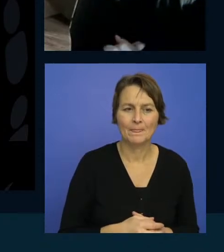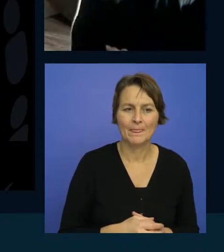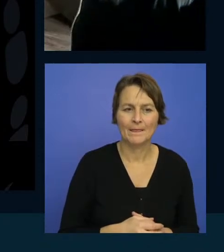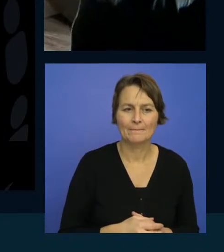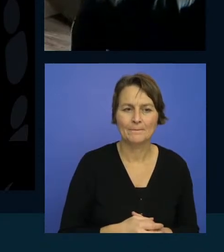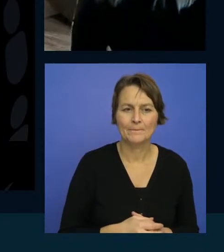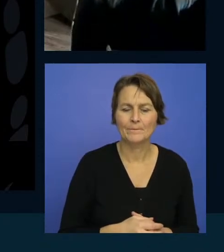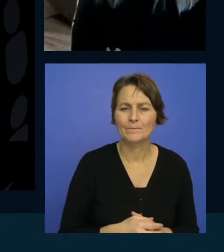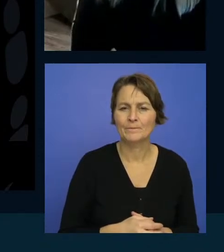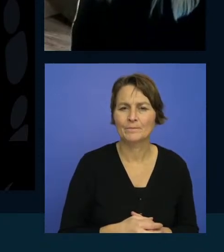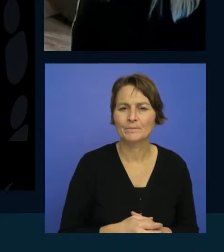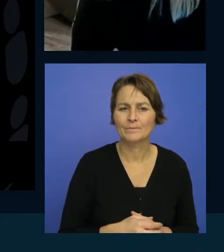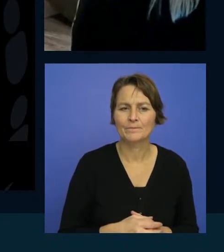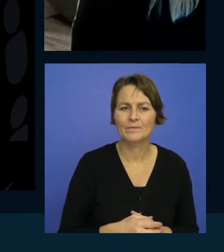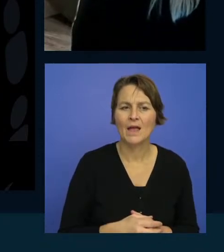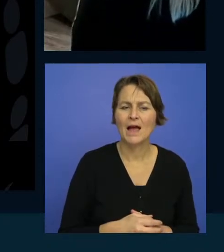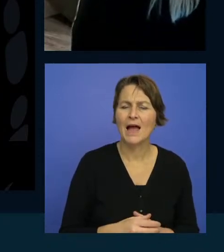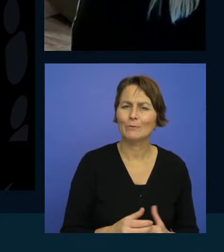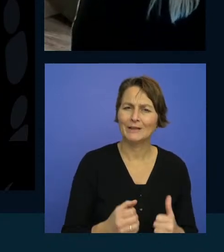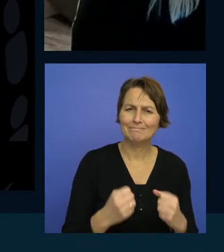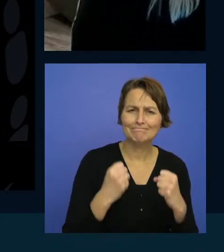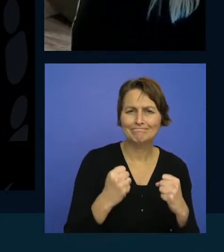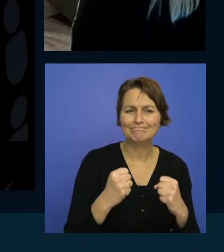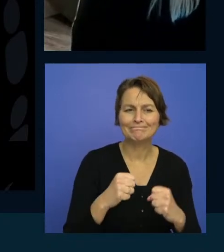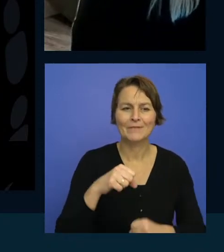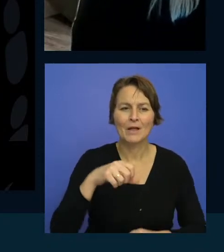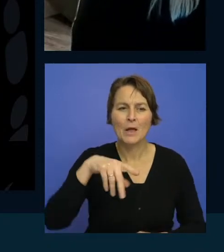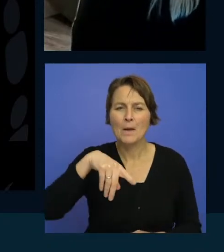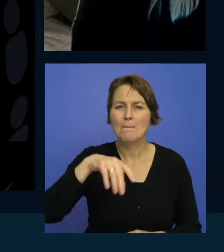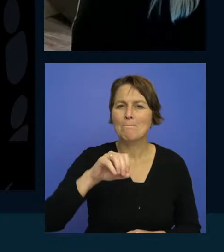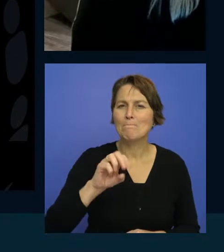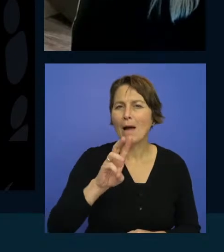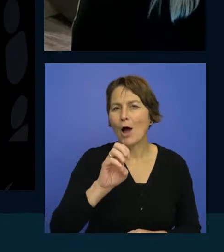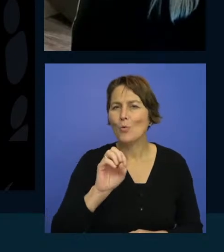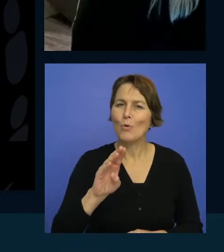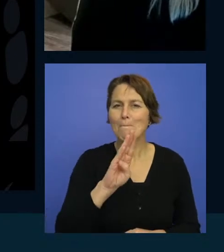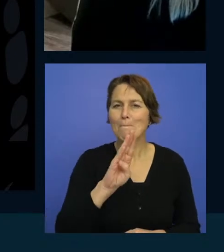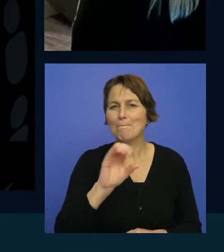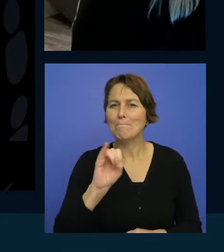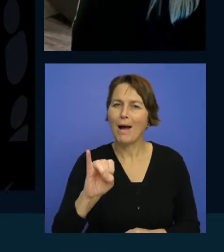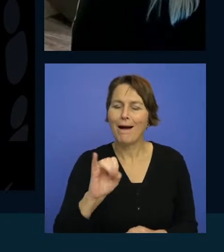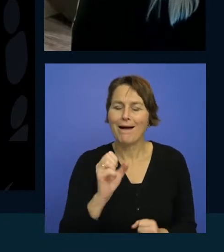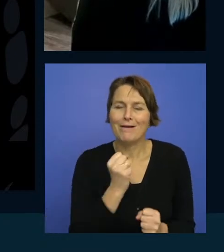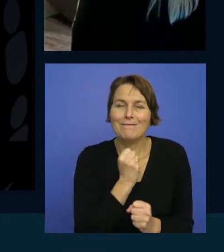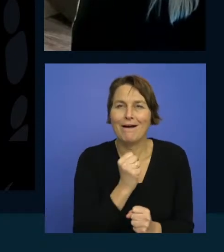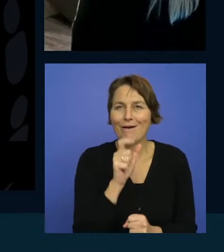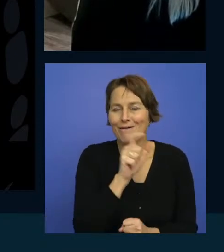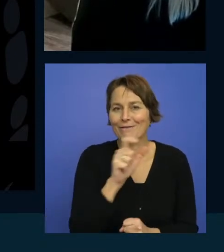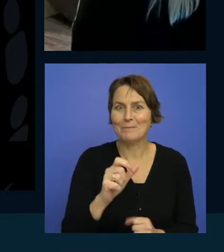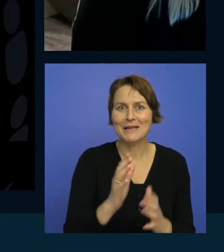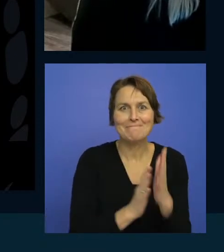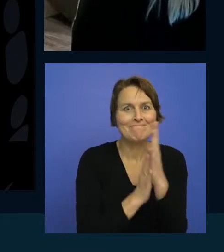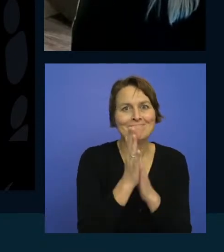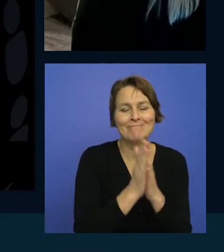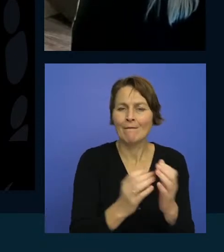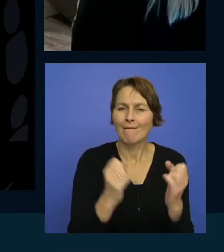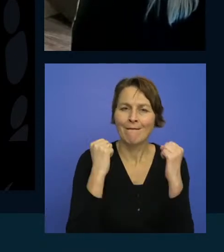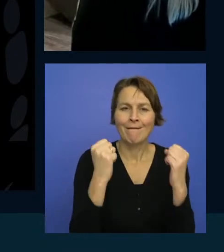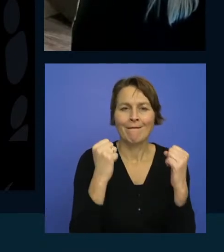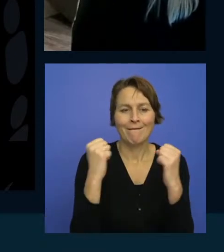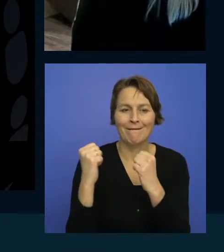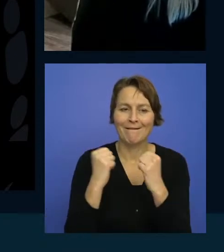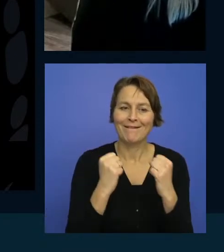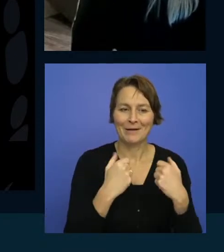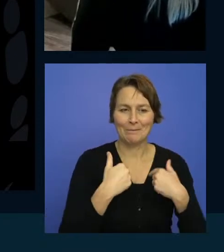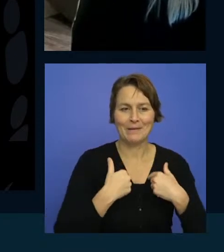here, and yeah, that's what I would call myself. I'm really enthusiastic about Power BI,